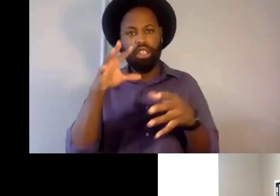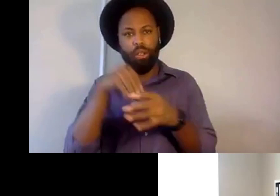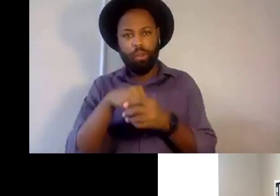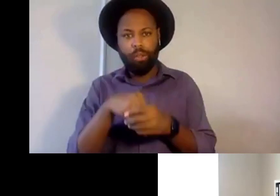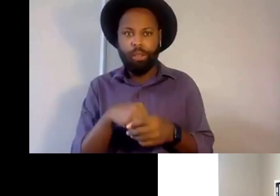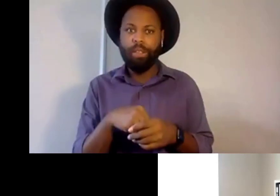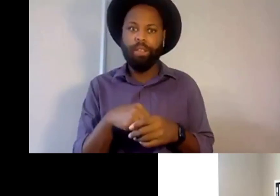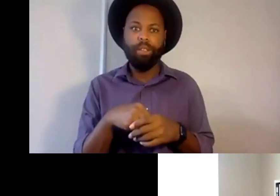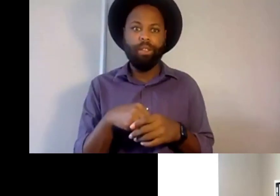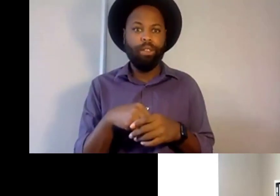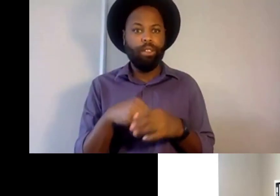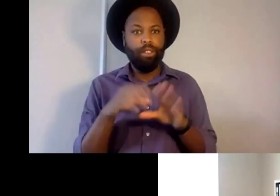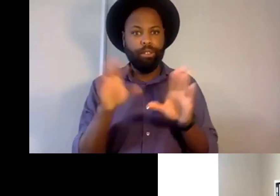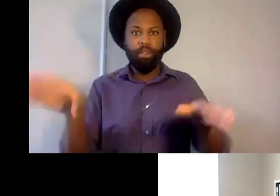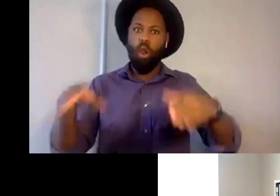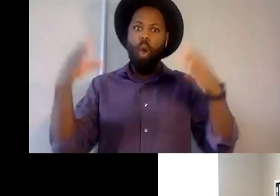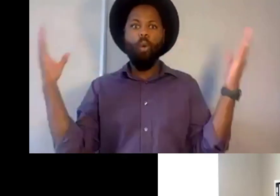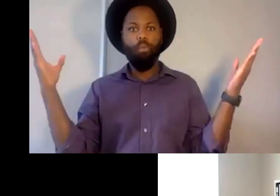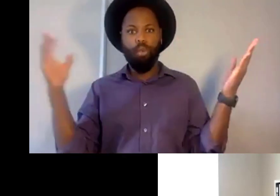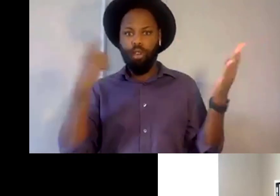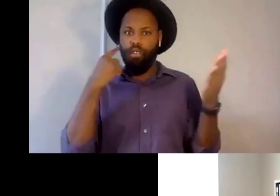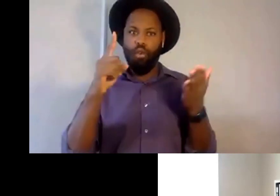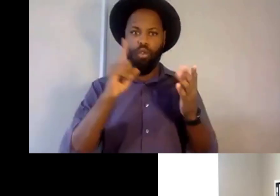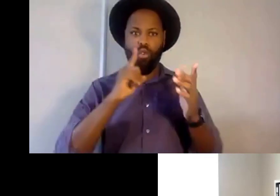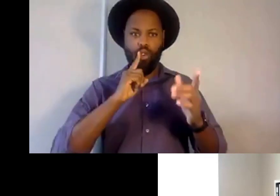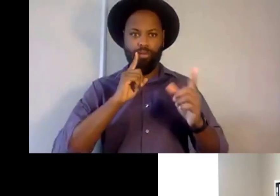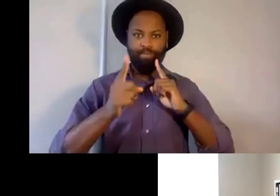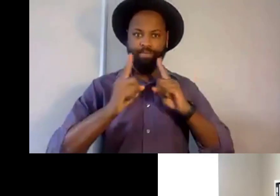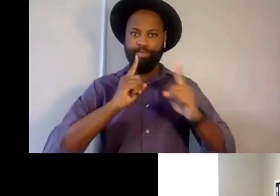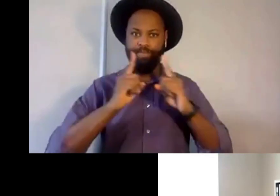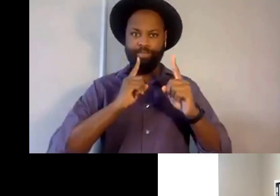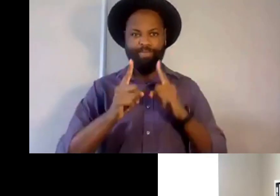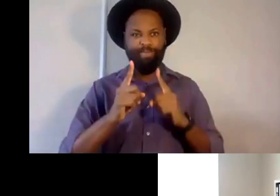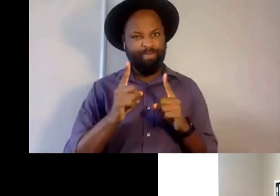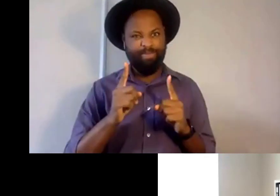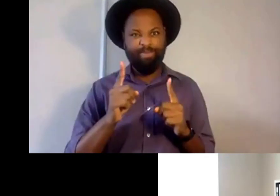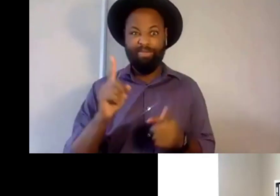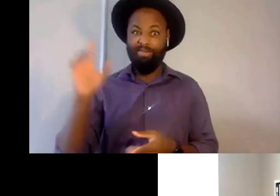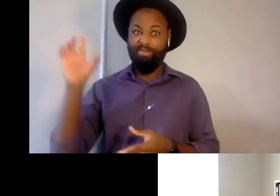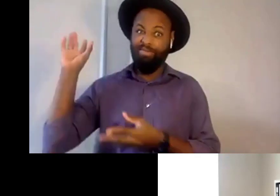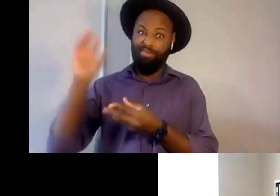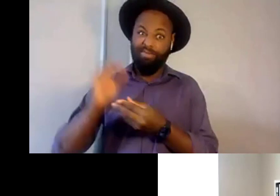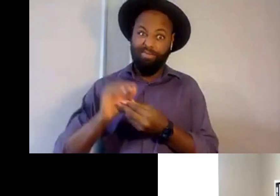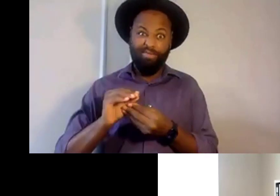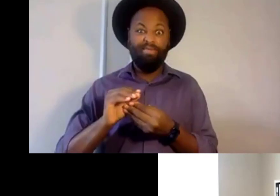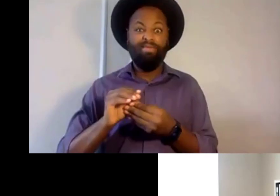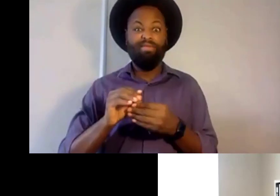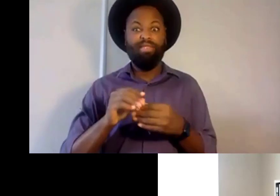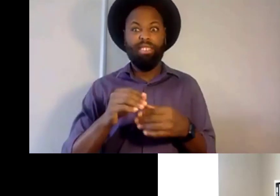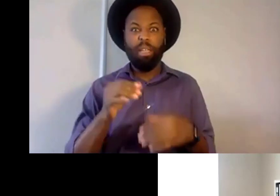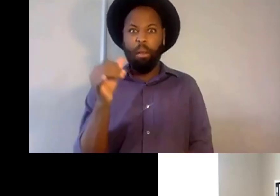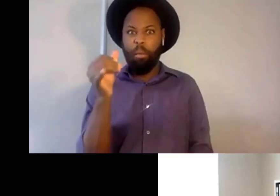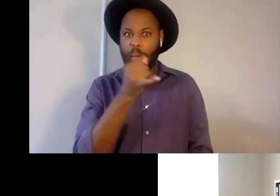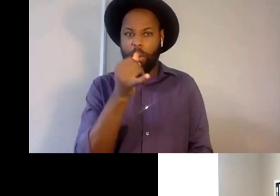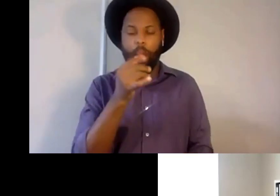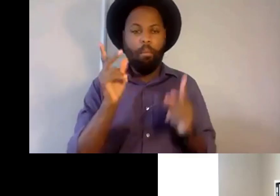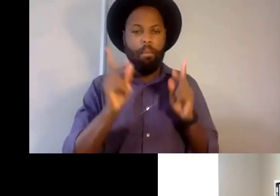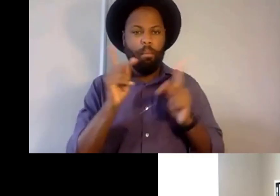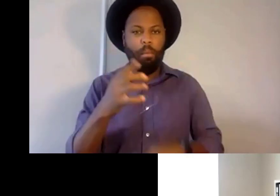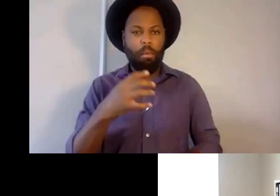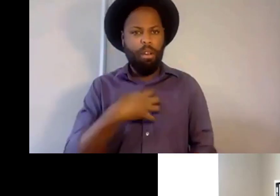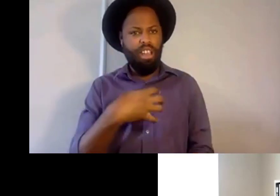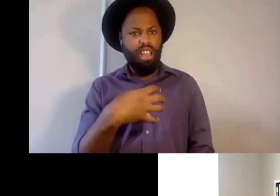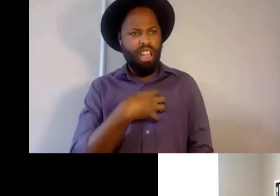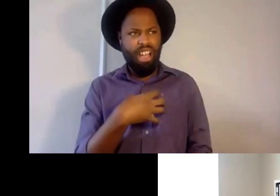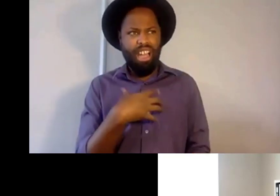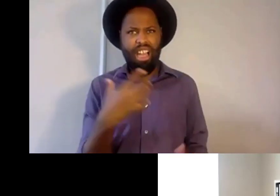being open. And so in that interim, people were really upset about not having a place to go,